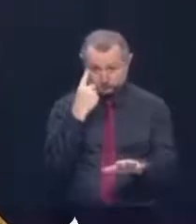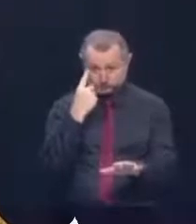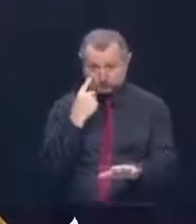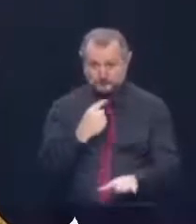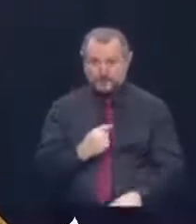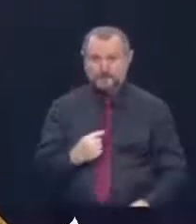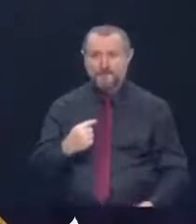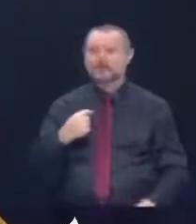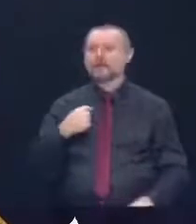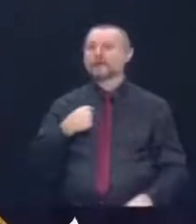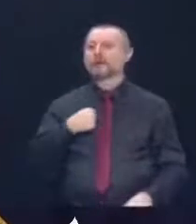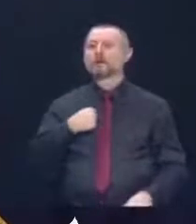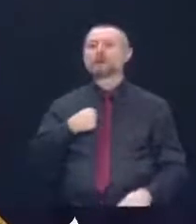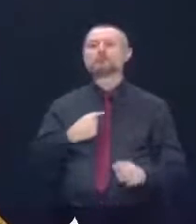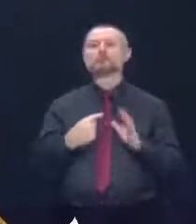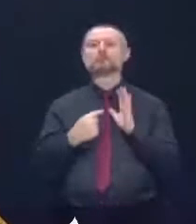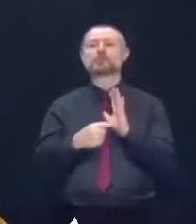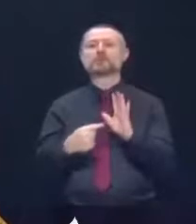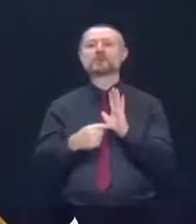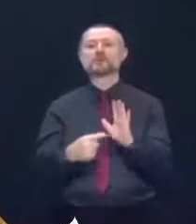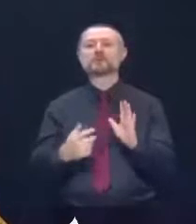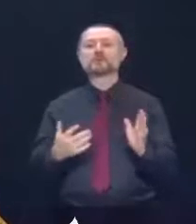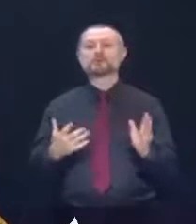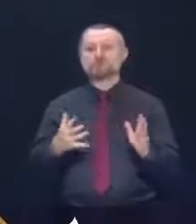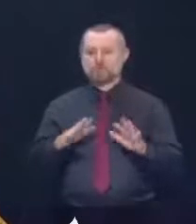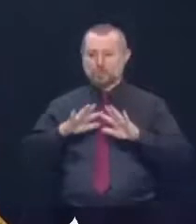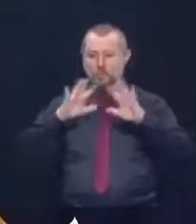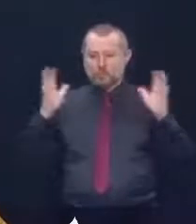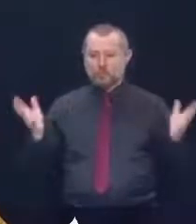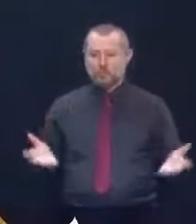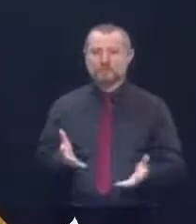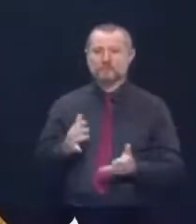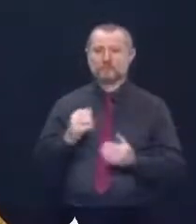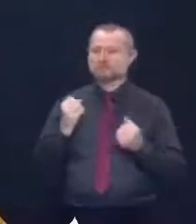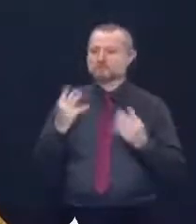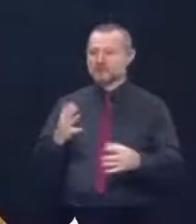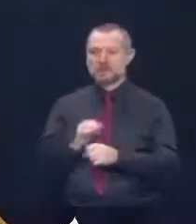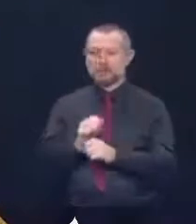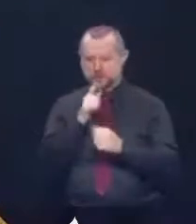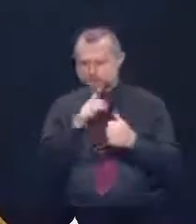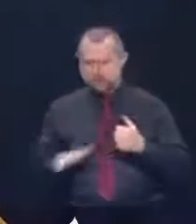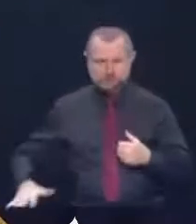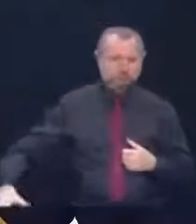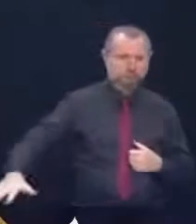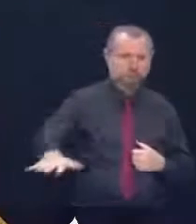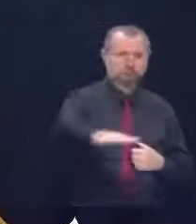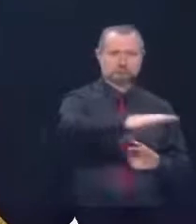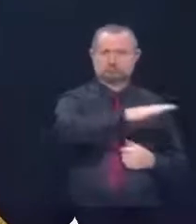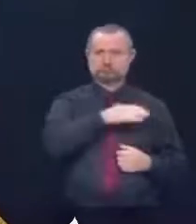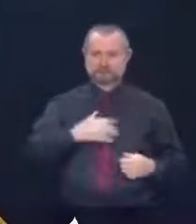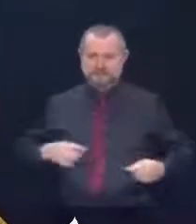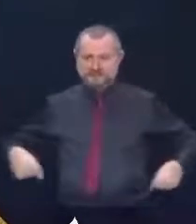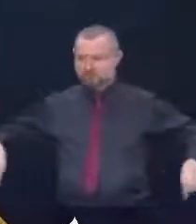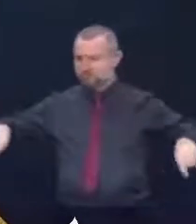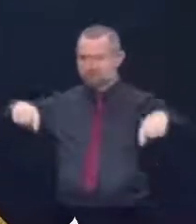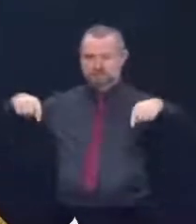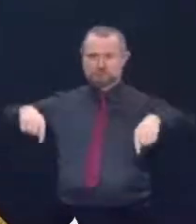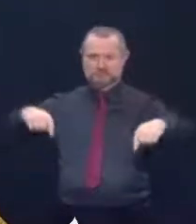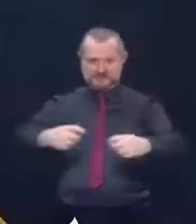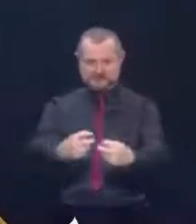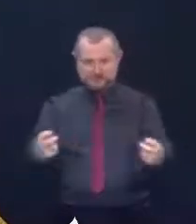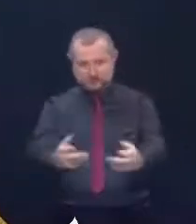of a much larger effort. The people who are around this table,